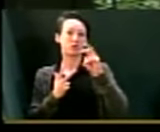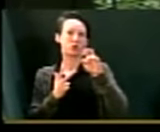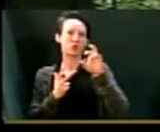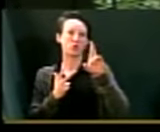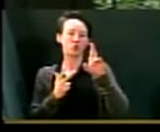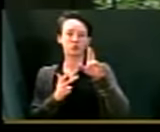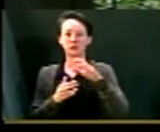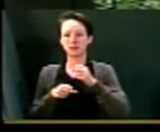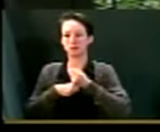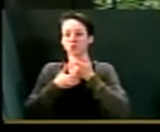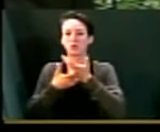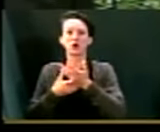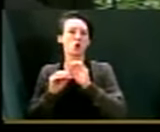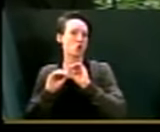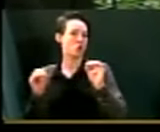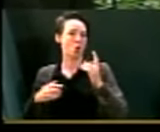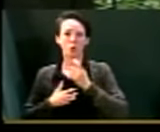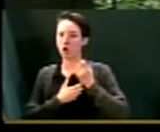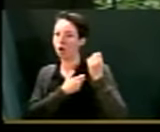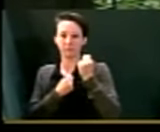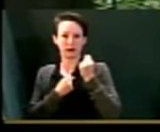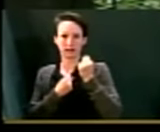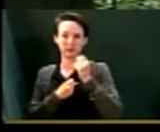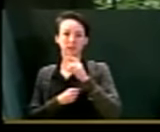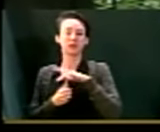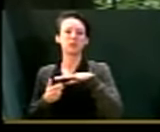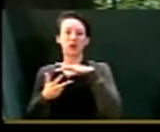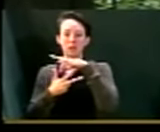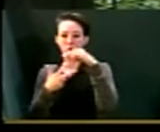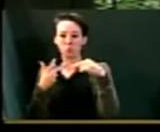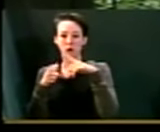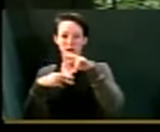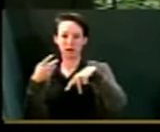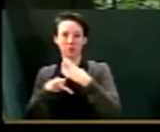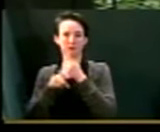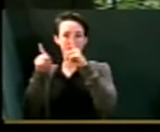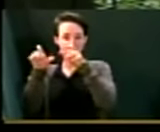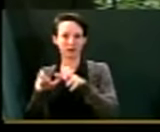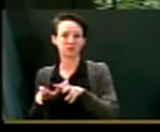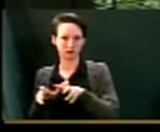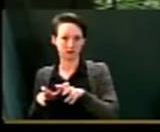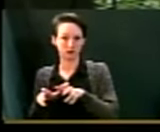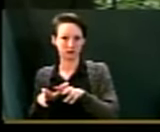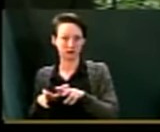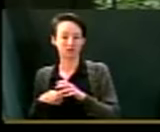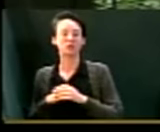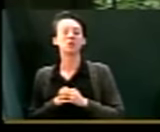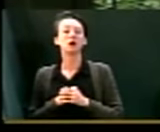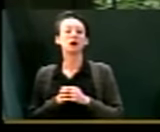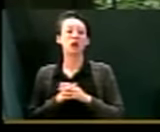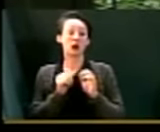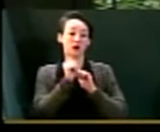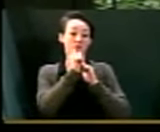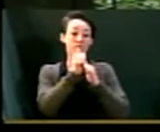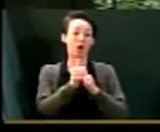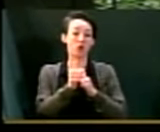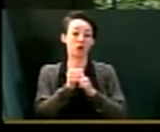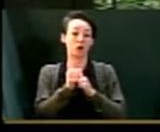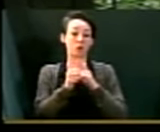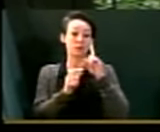in the portfolio process, the 10 Ready test, or our Department of Education, and to follow the intent of the recent